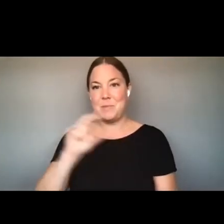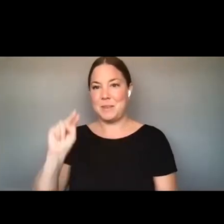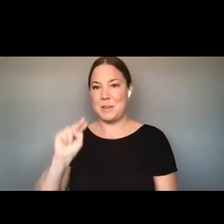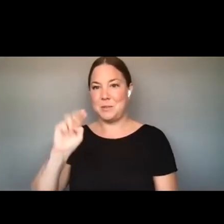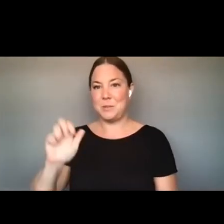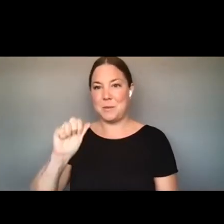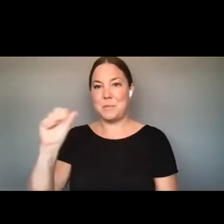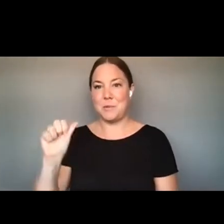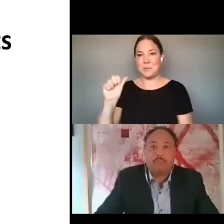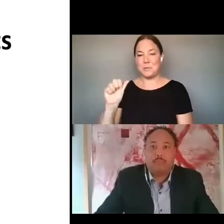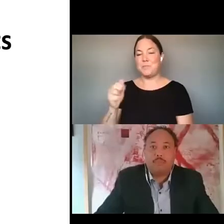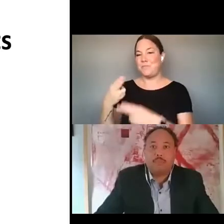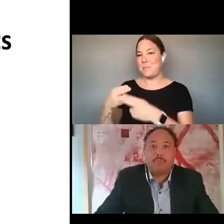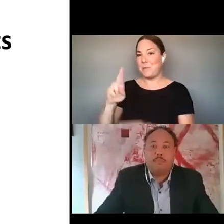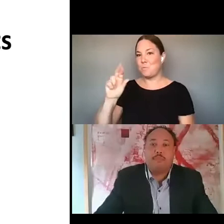Rod Joy.